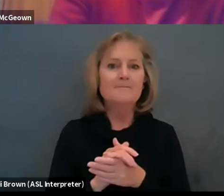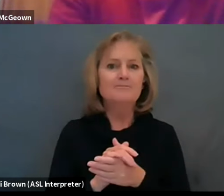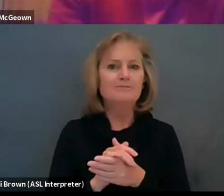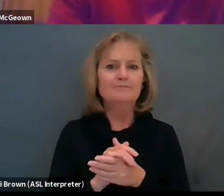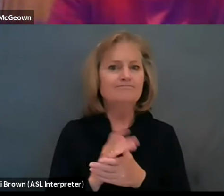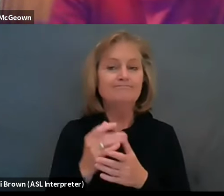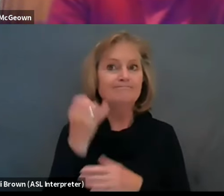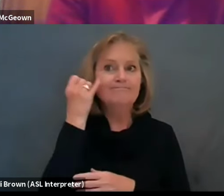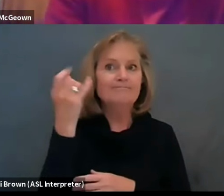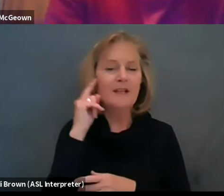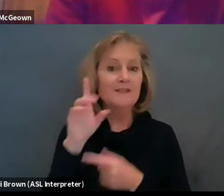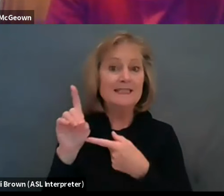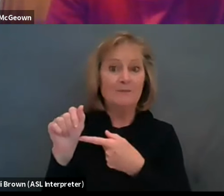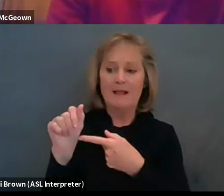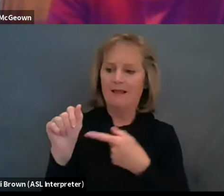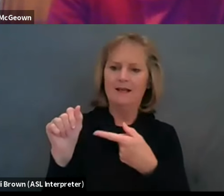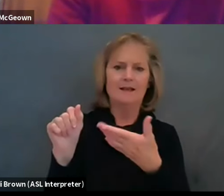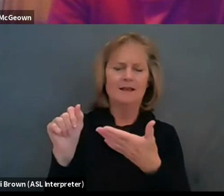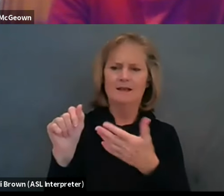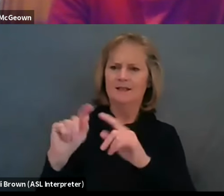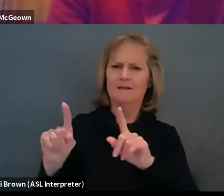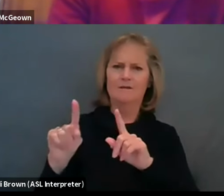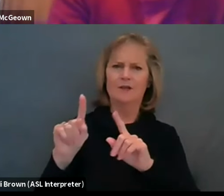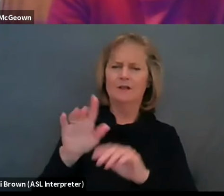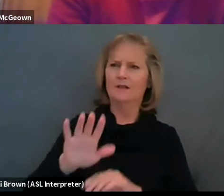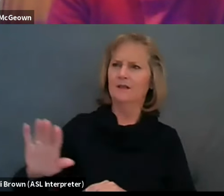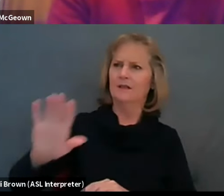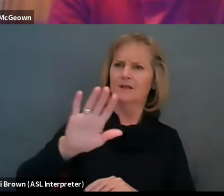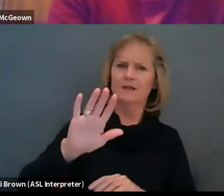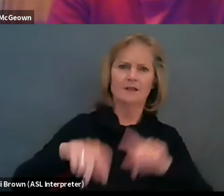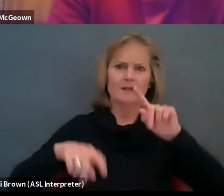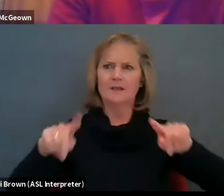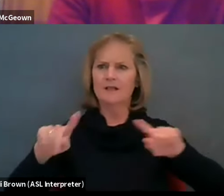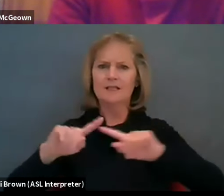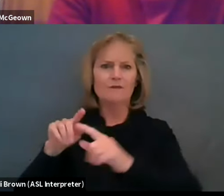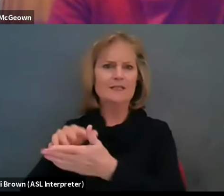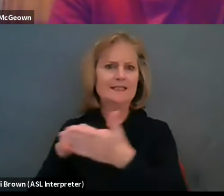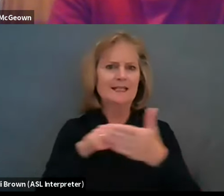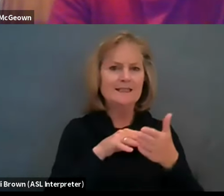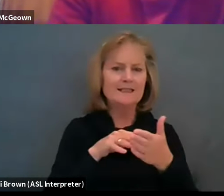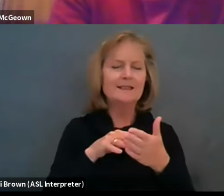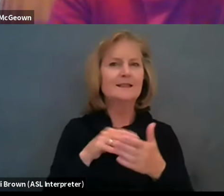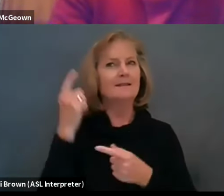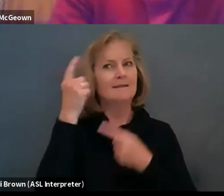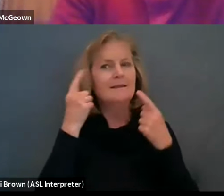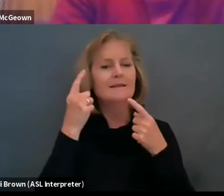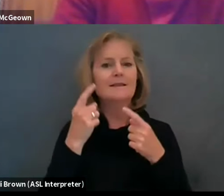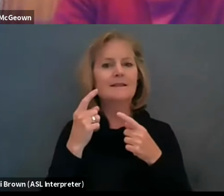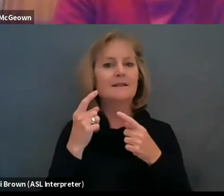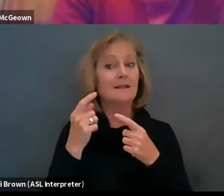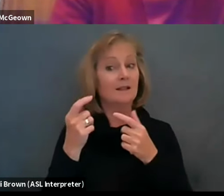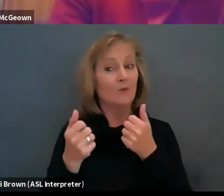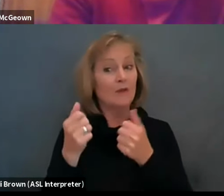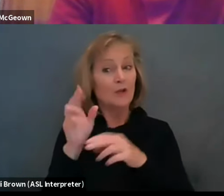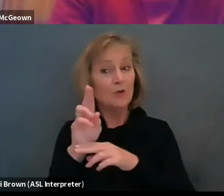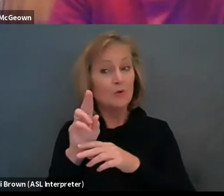just the idea of disability was so different across studies. And so thinking about whether it's the use